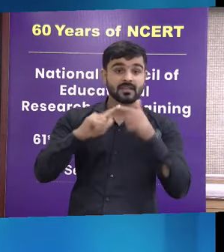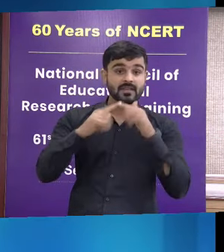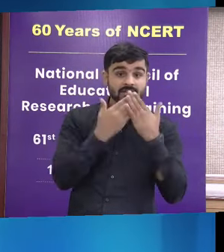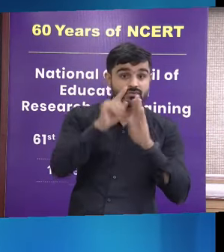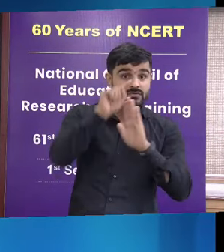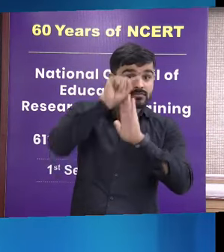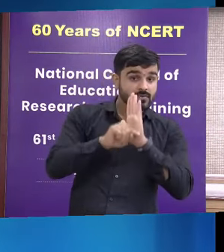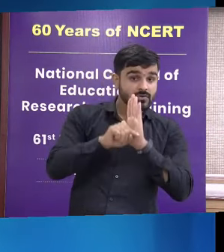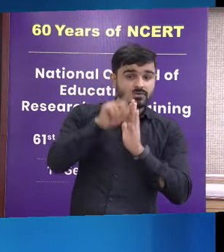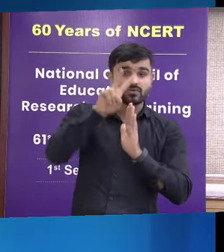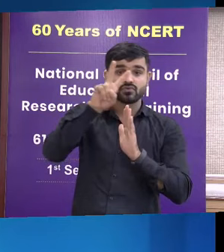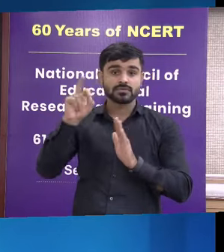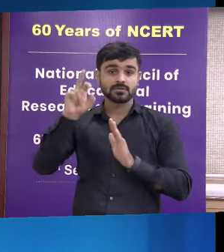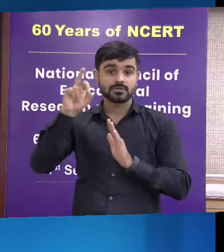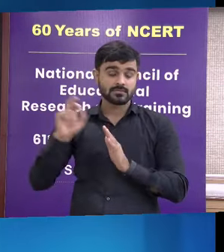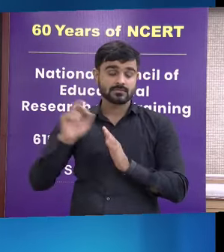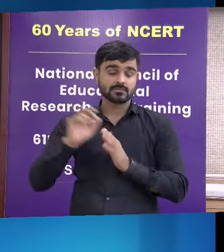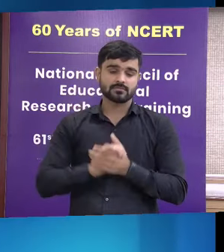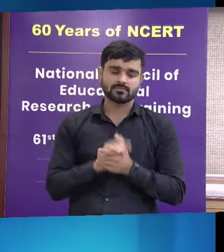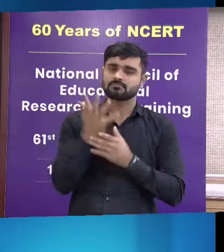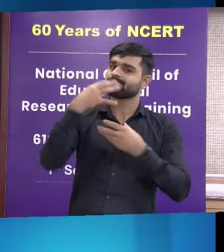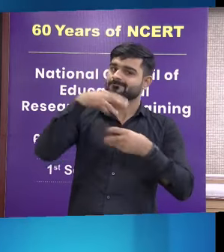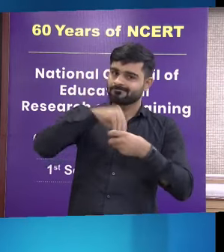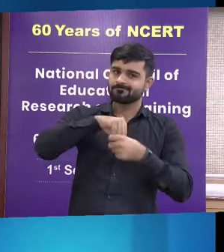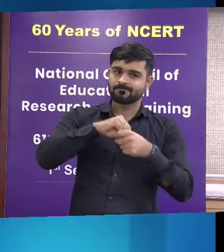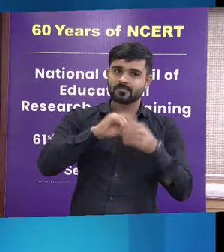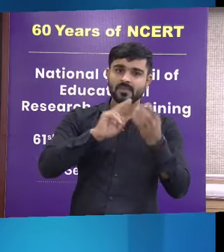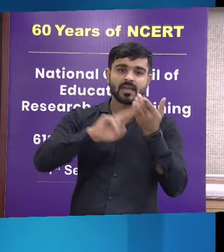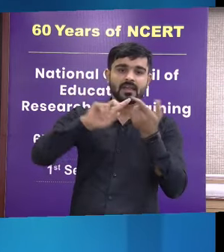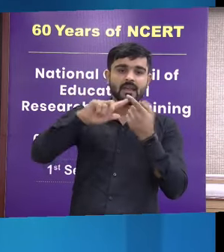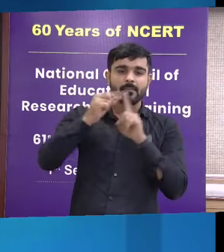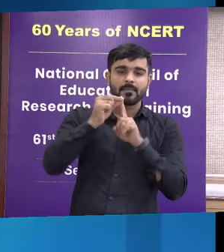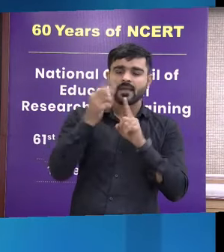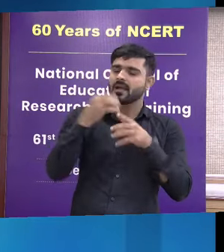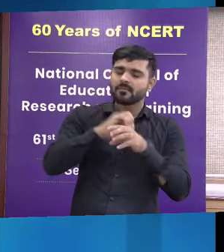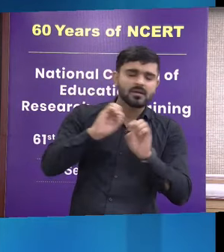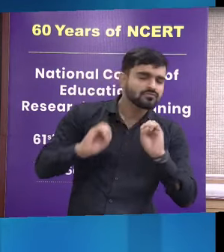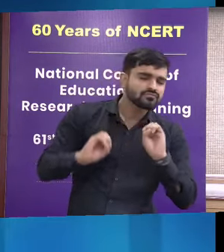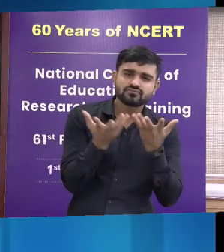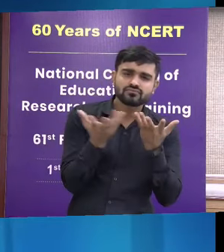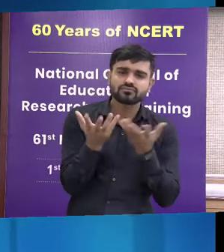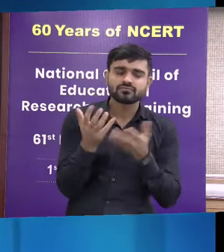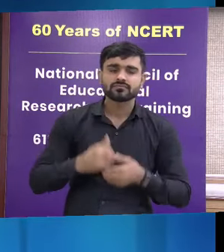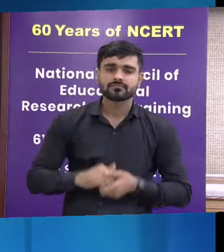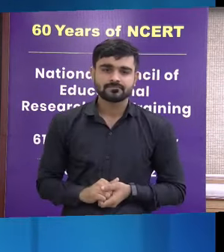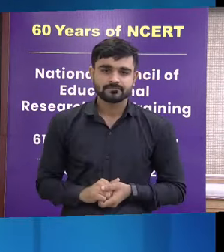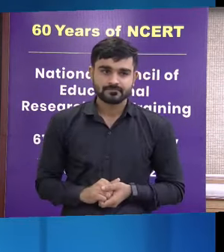Education Policy 2020 would require bring about